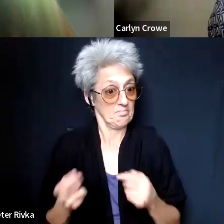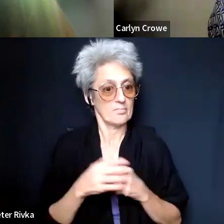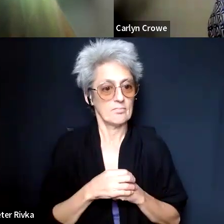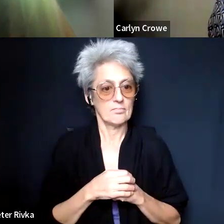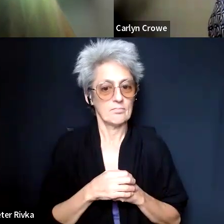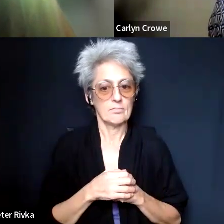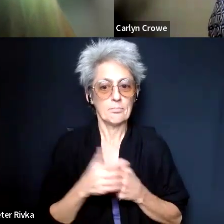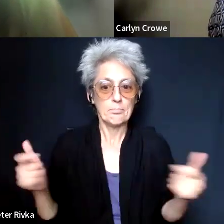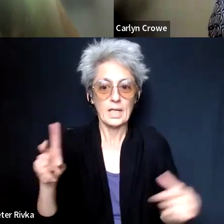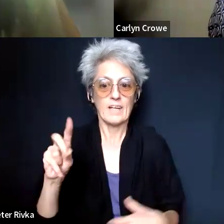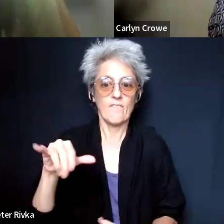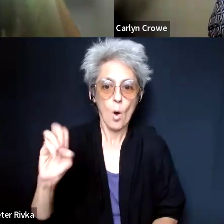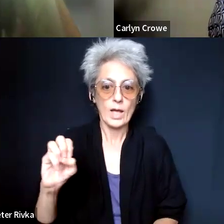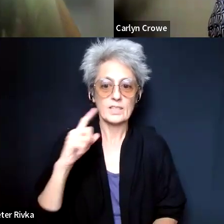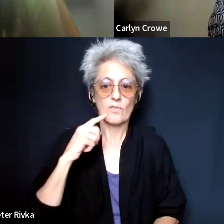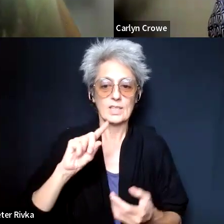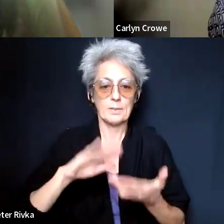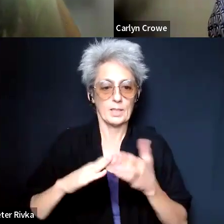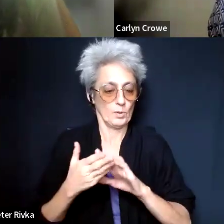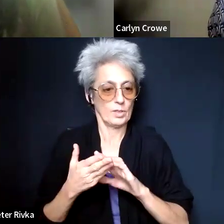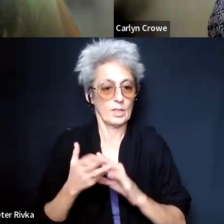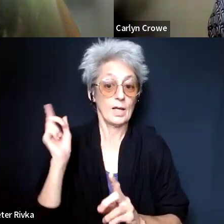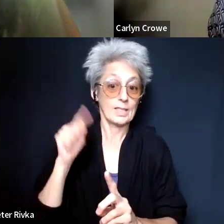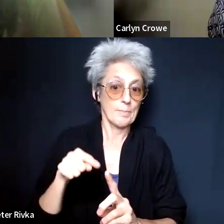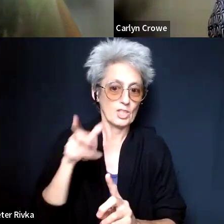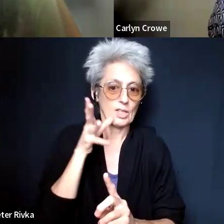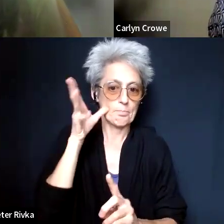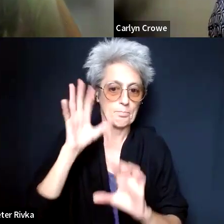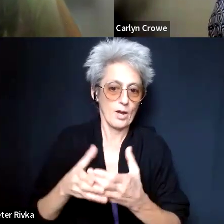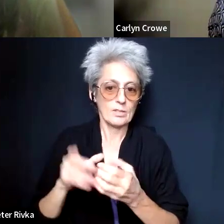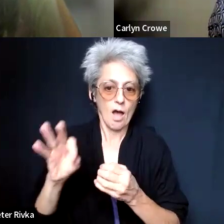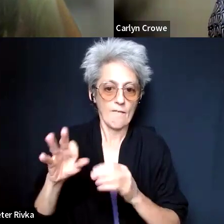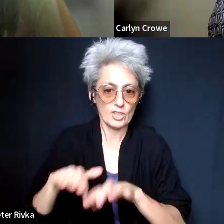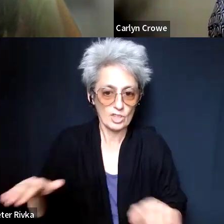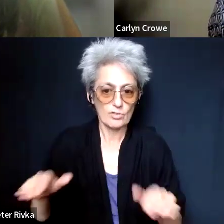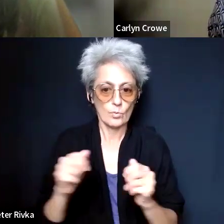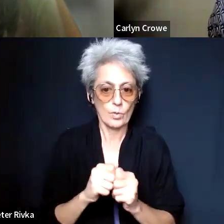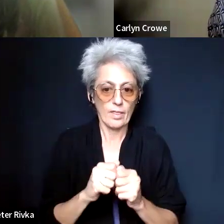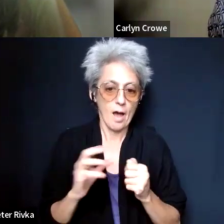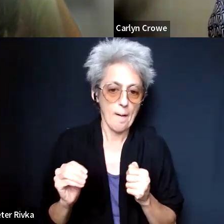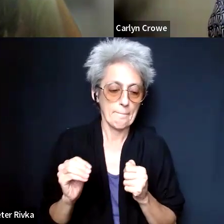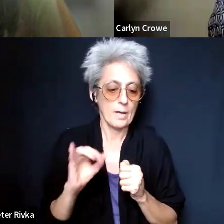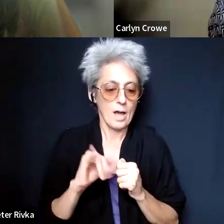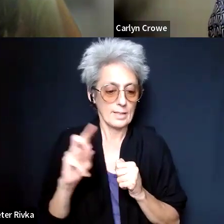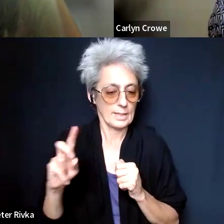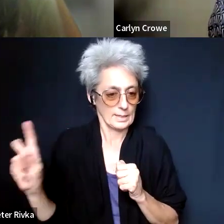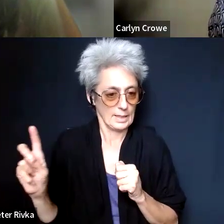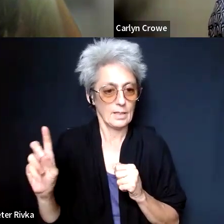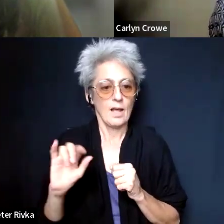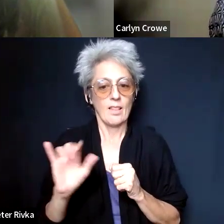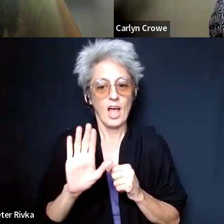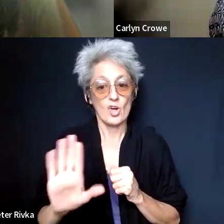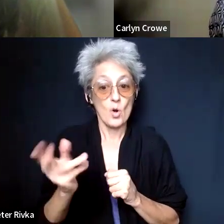for the disability community, especially parents of children with intellectual disabilities, like her own